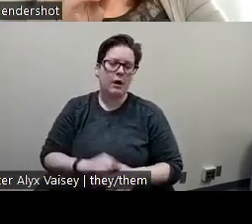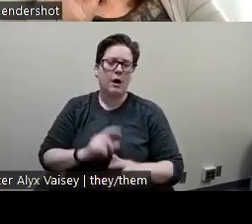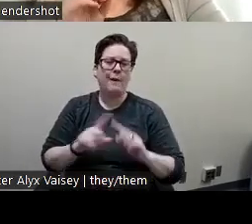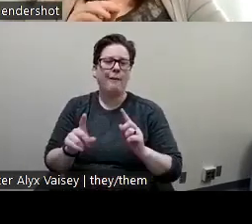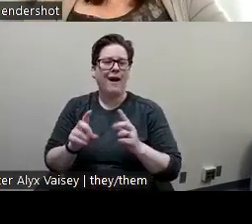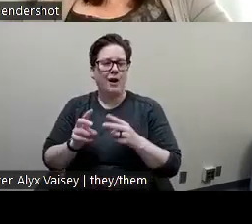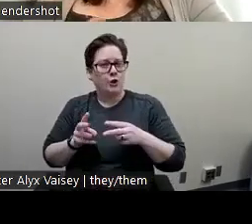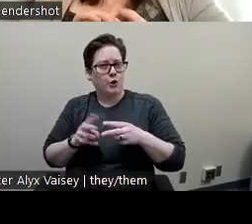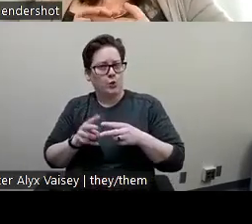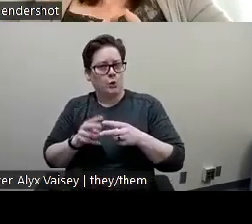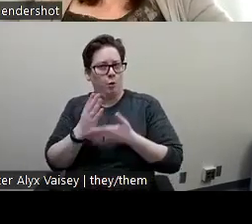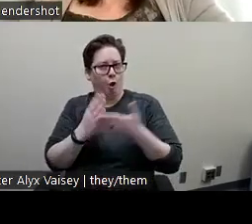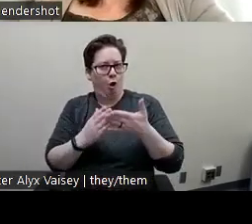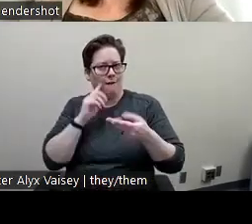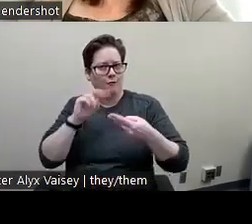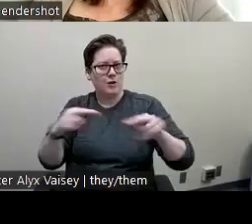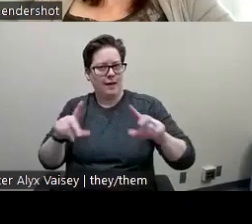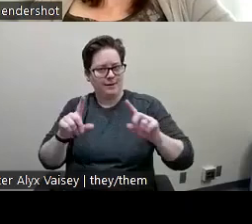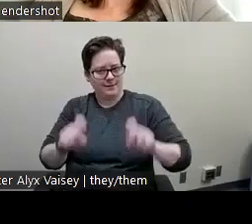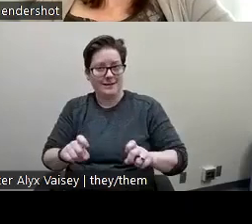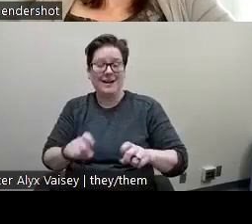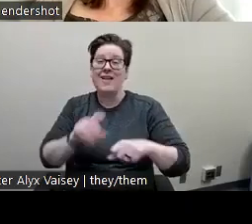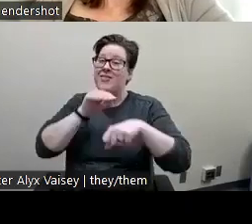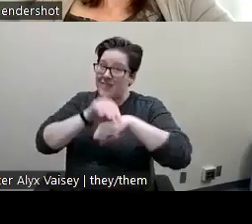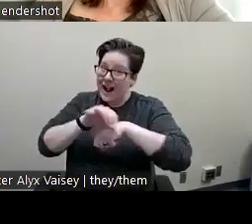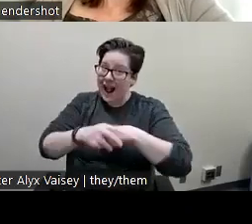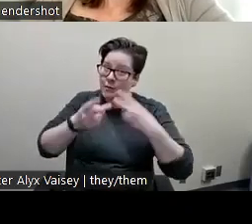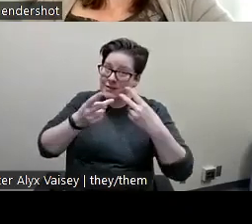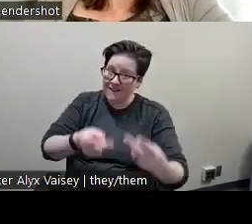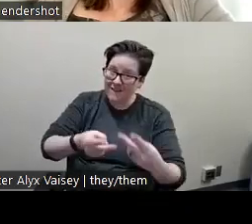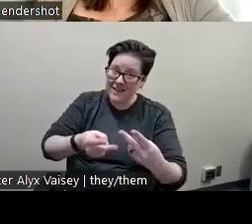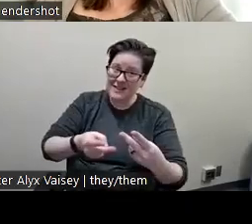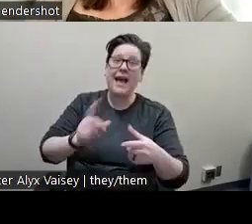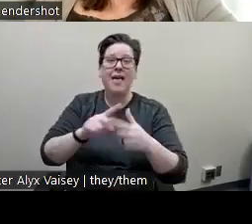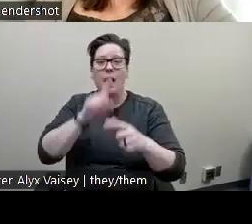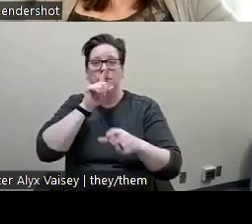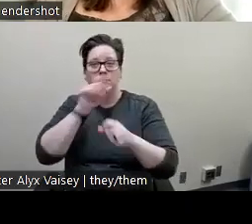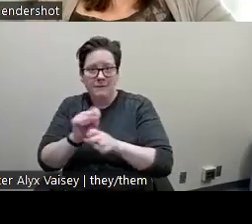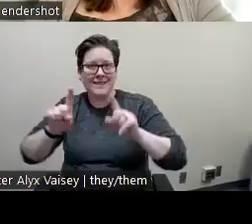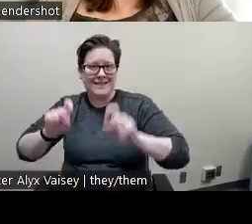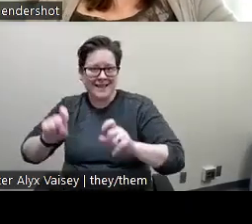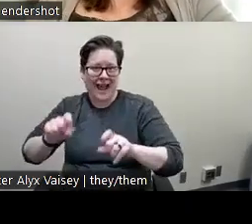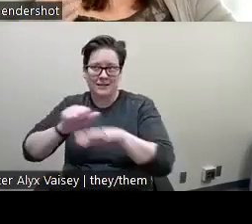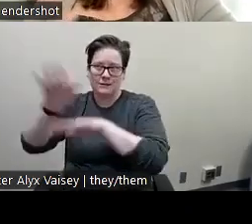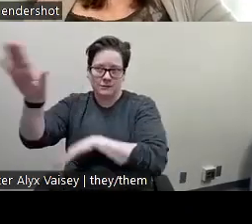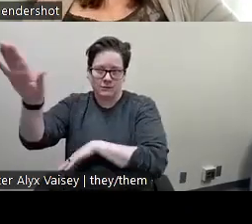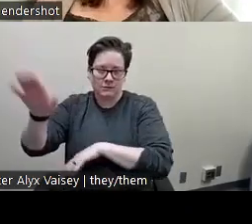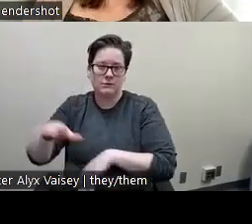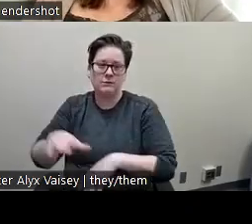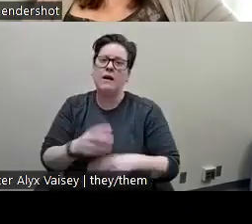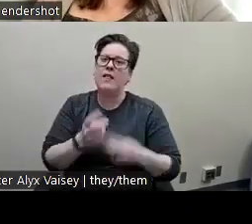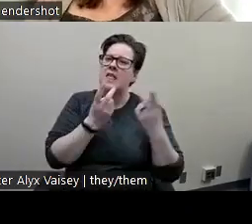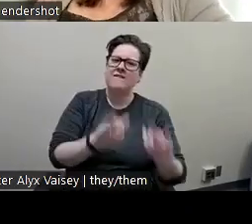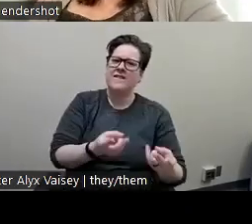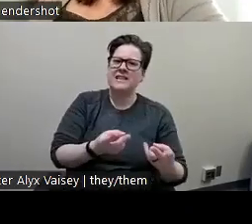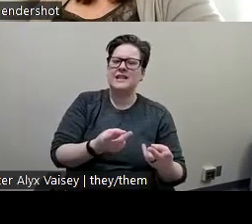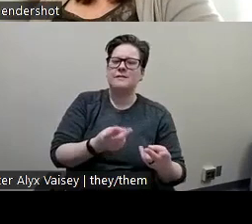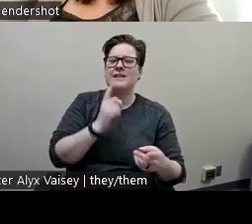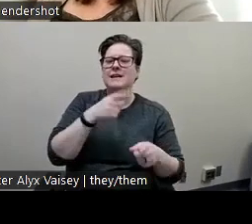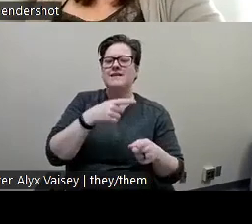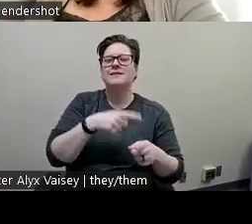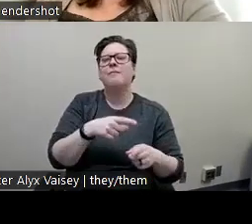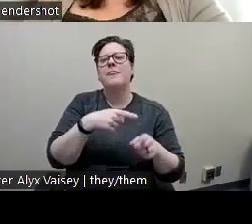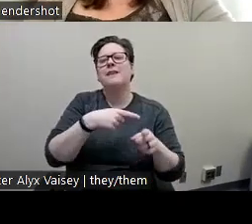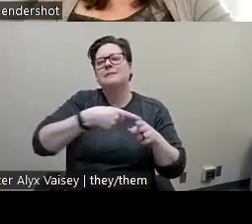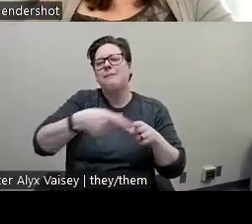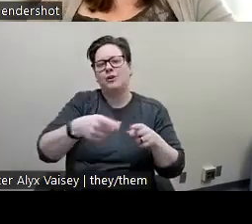pieces to genetic testing. So it's your counseling visit and genetic testing cost. So for counseling visit, it's just a specialty fee,